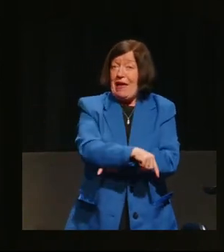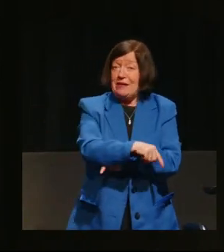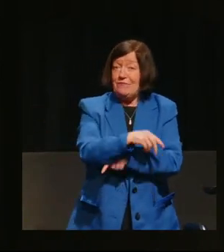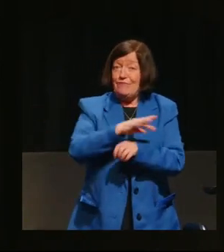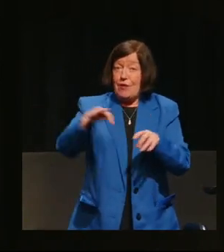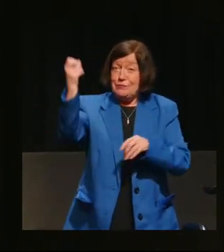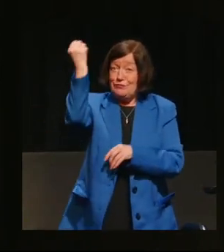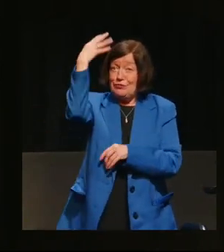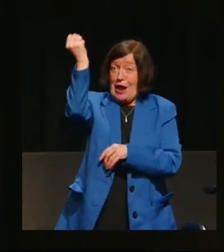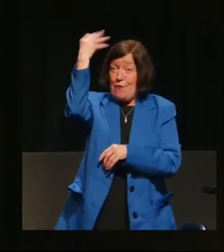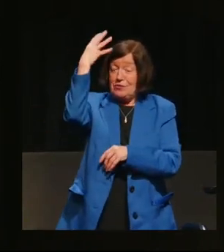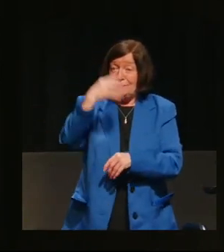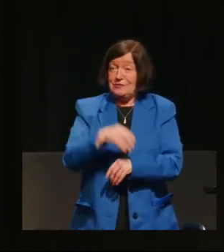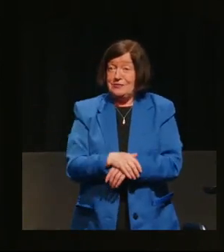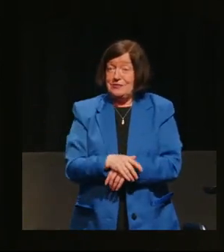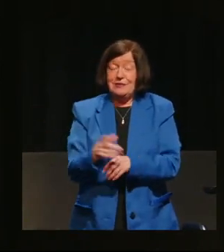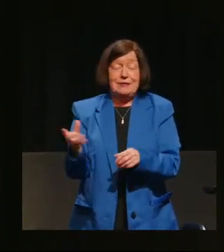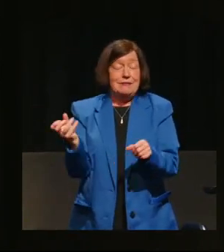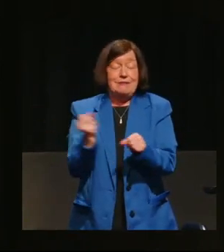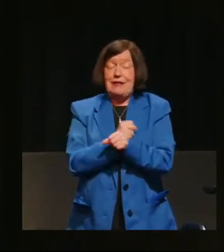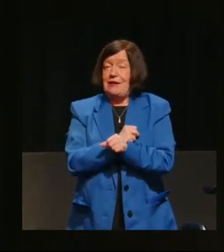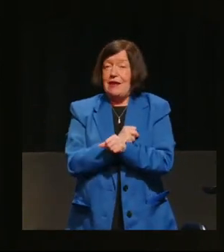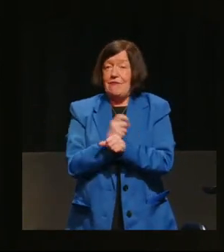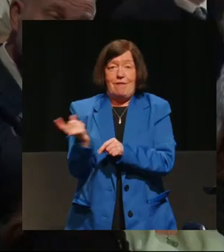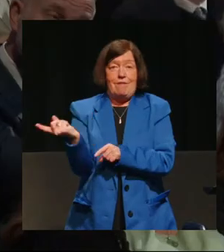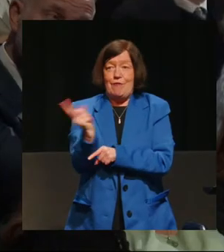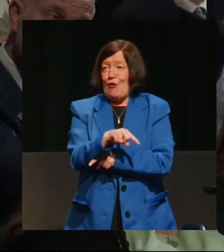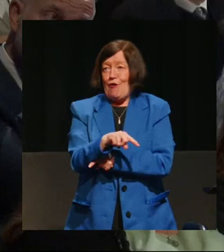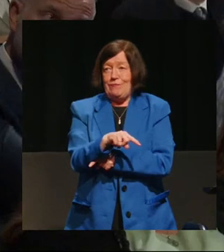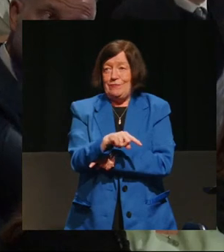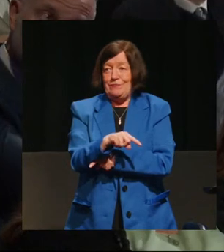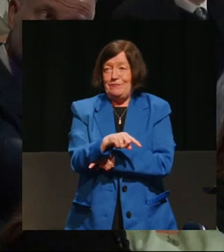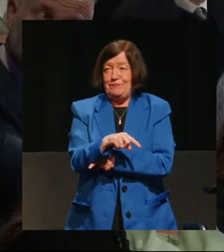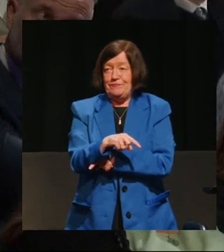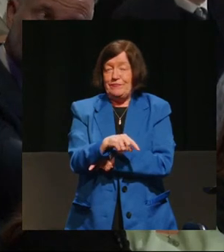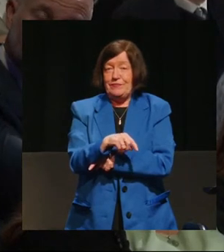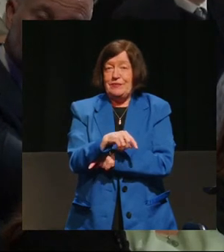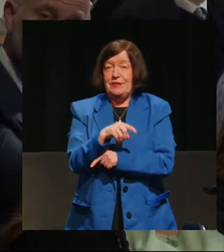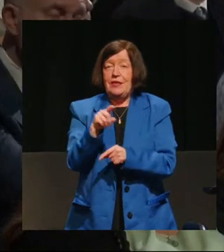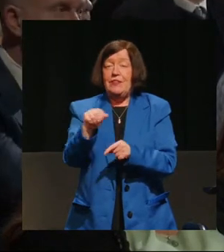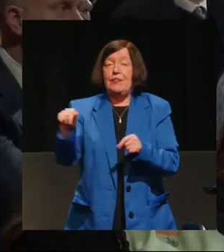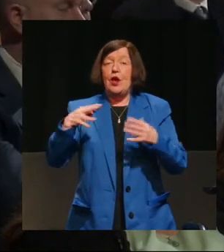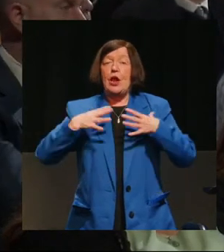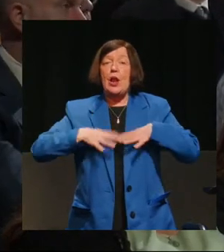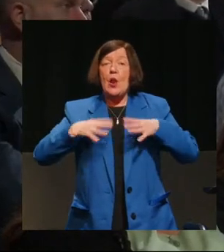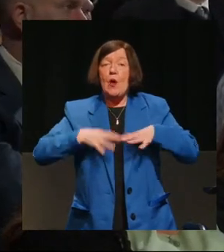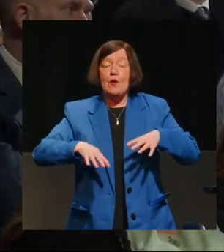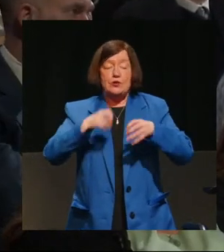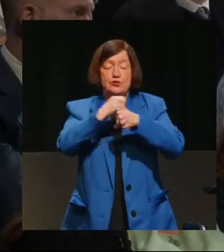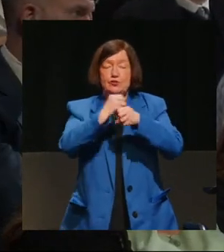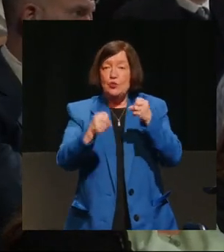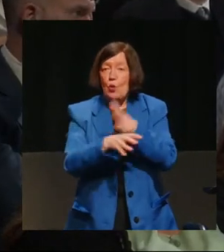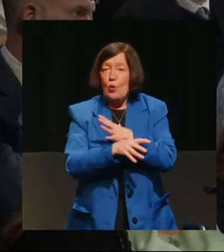showers. They never came back. Their clothing, shoes, and their